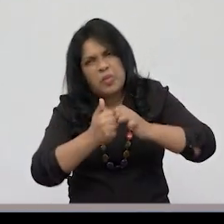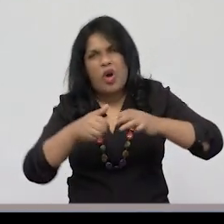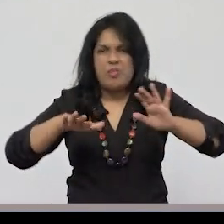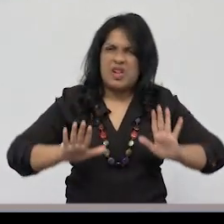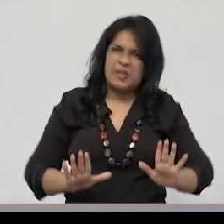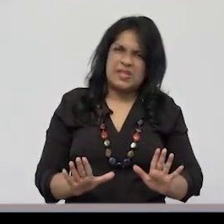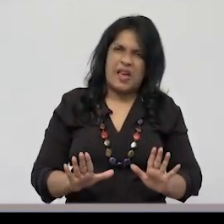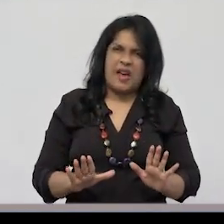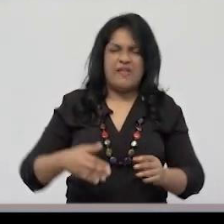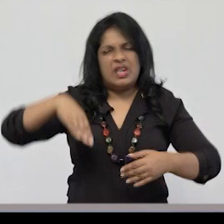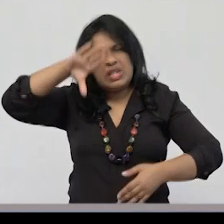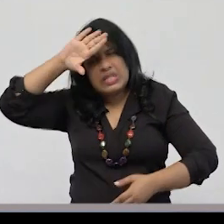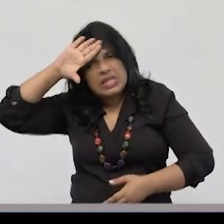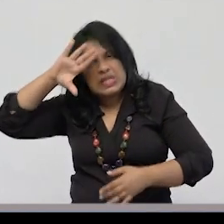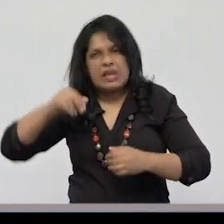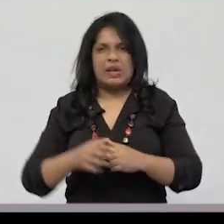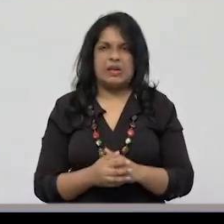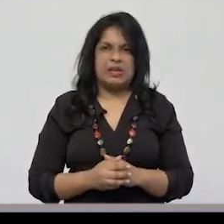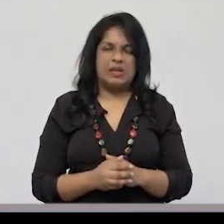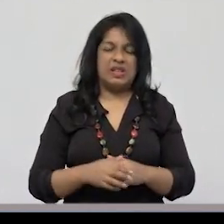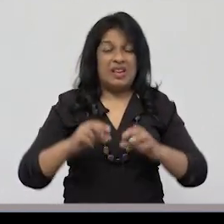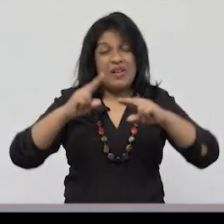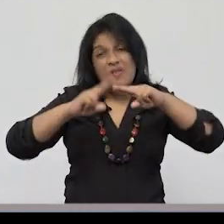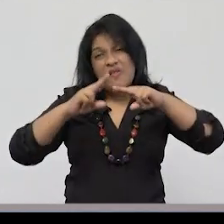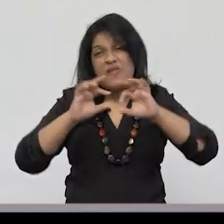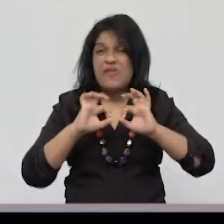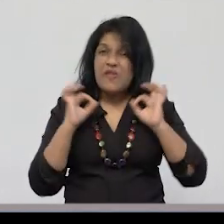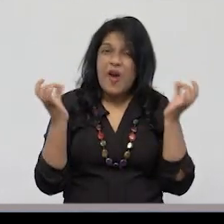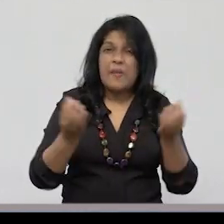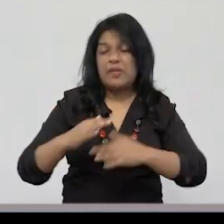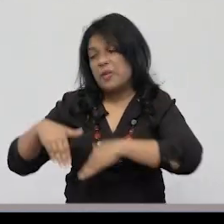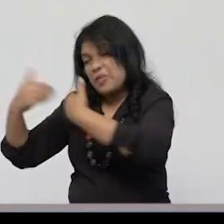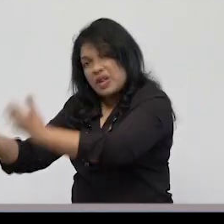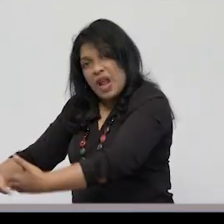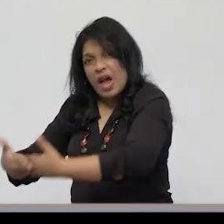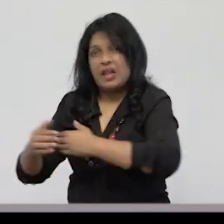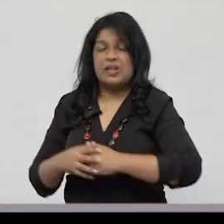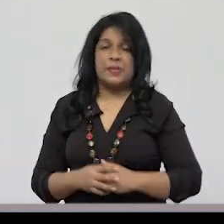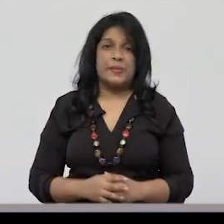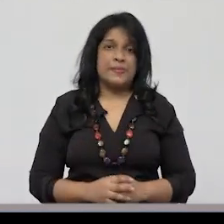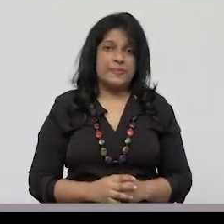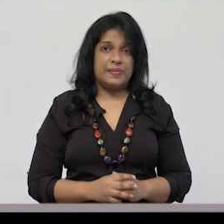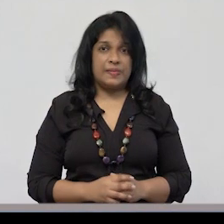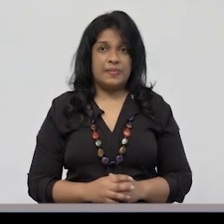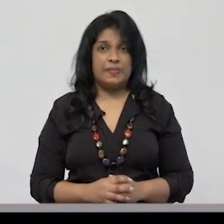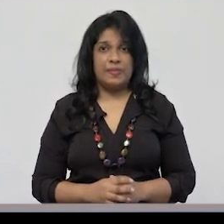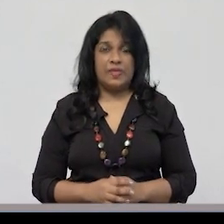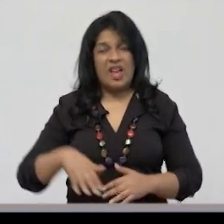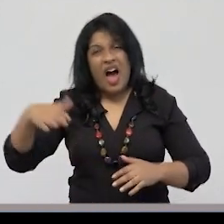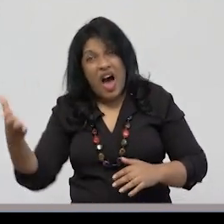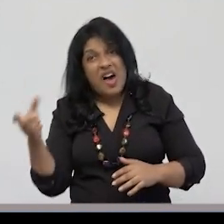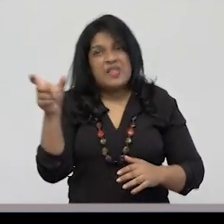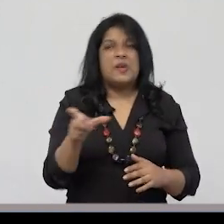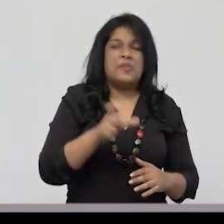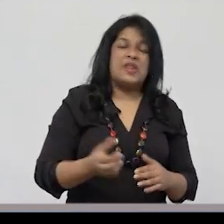Some came to Christ because there was a death in the family. And some came to Christ or came to Jesus to trap